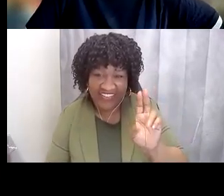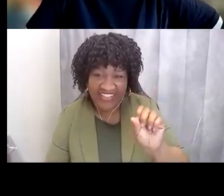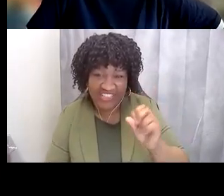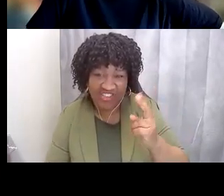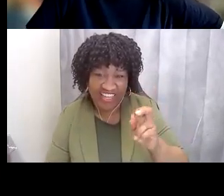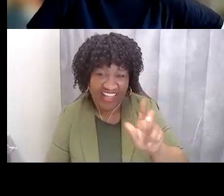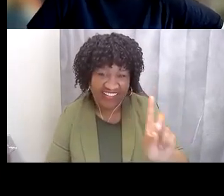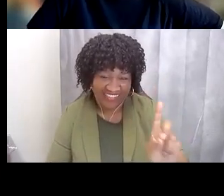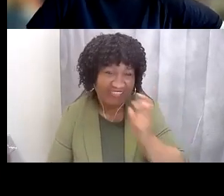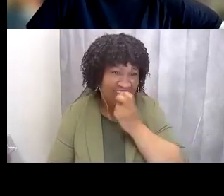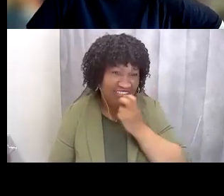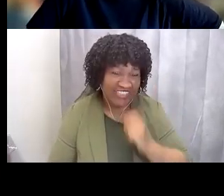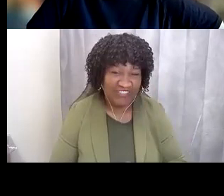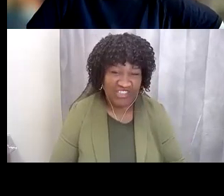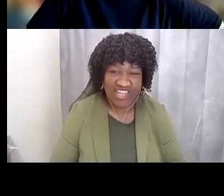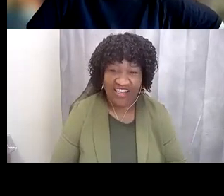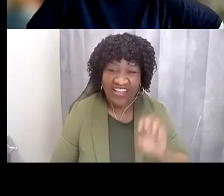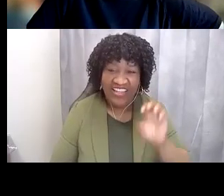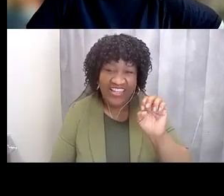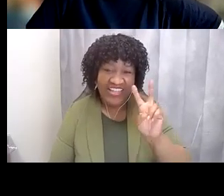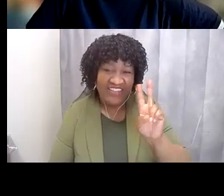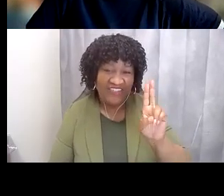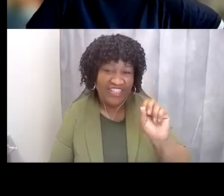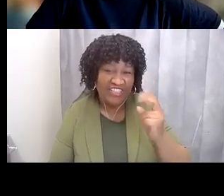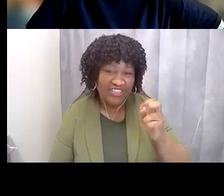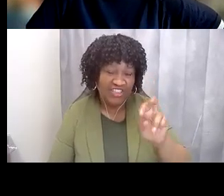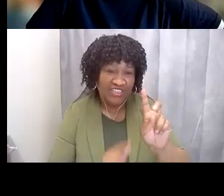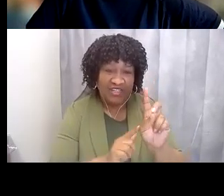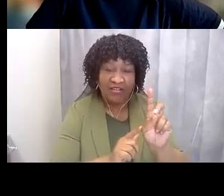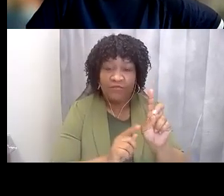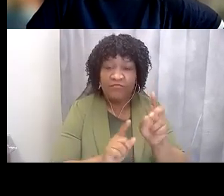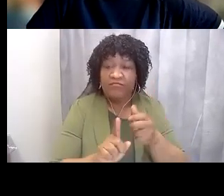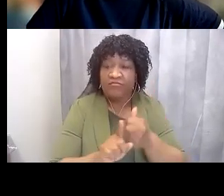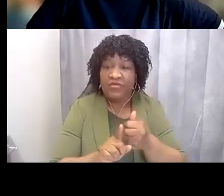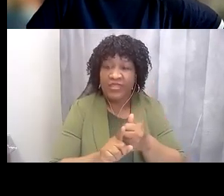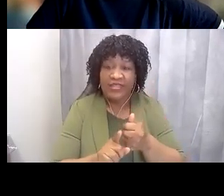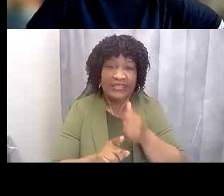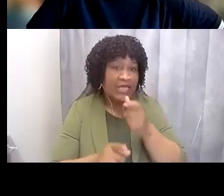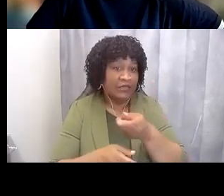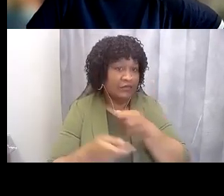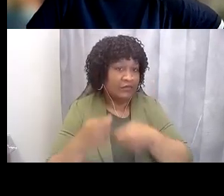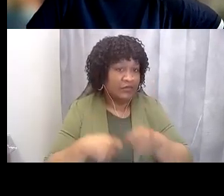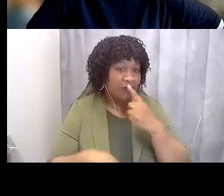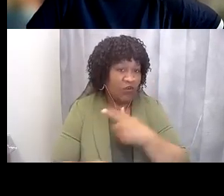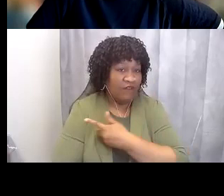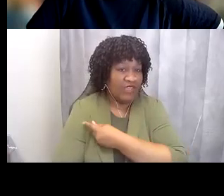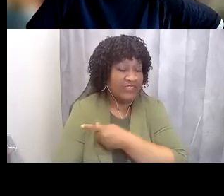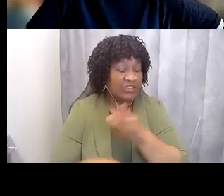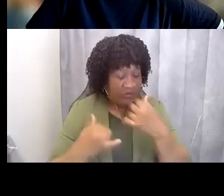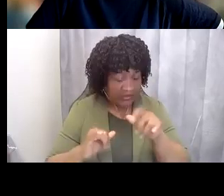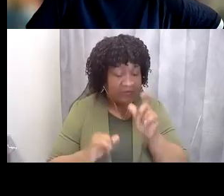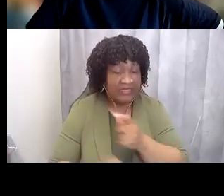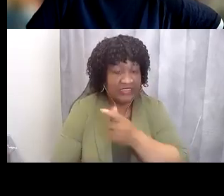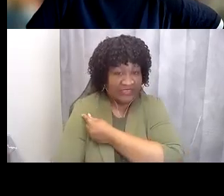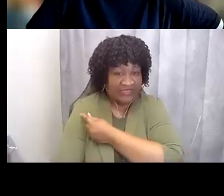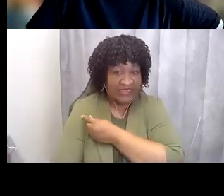thanks. Evusheld is not in place of a vaccine, so people would still get vaccinated,